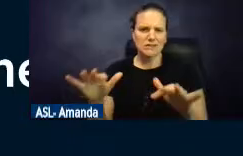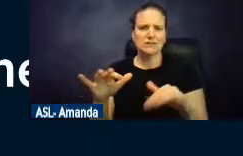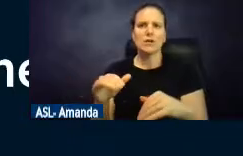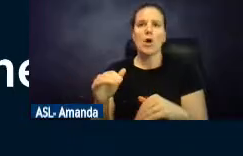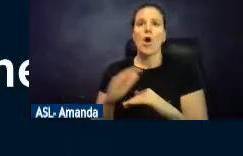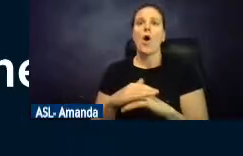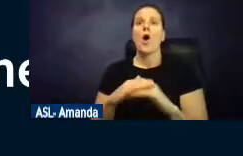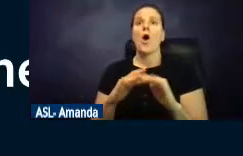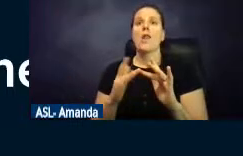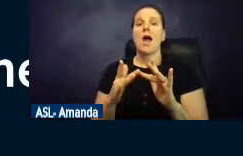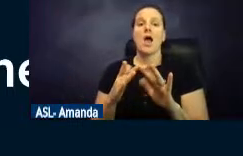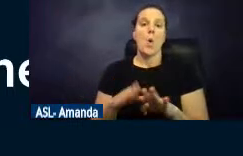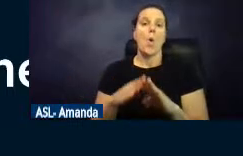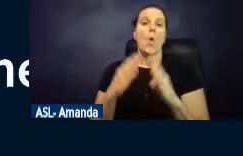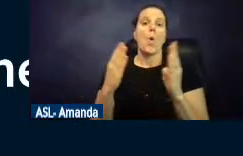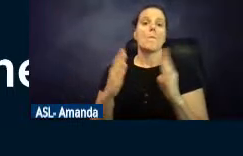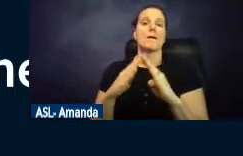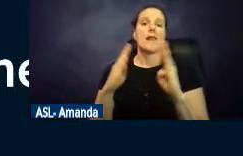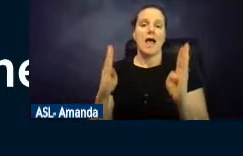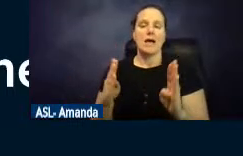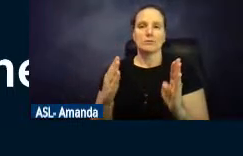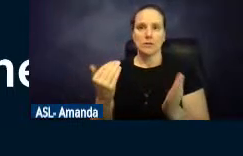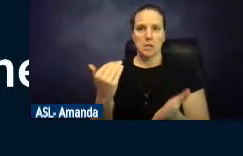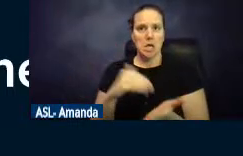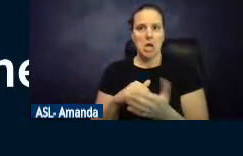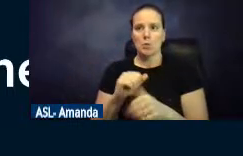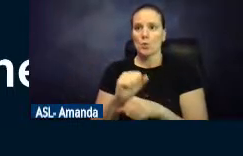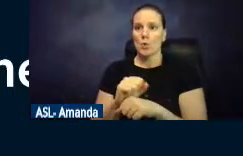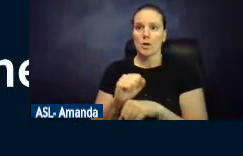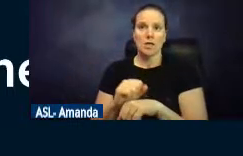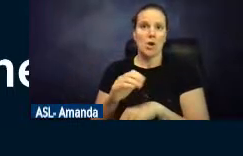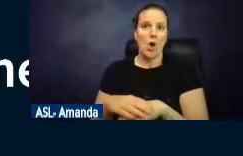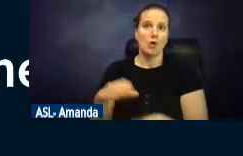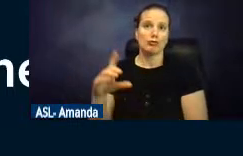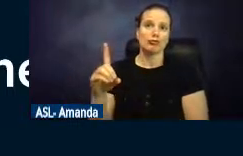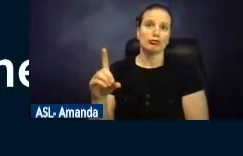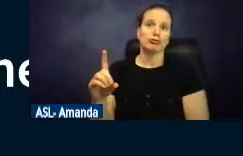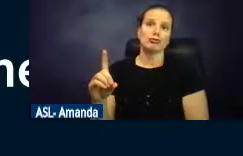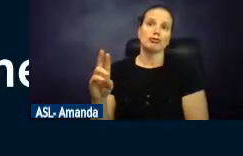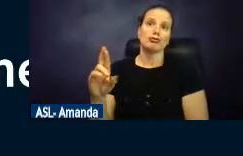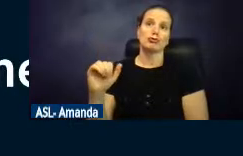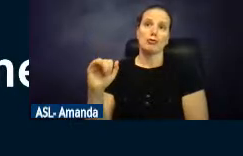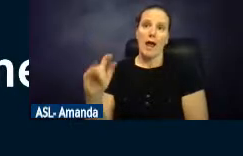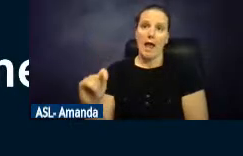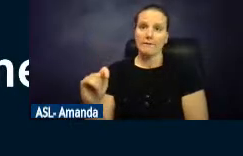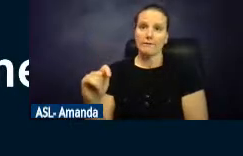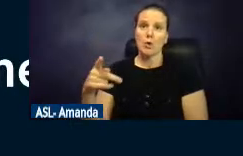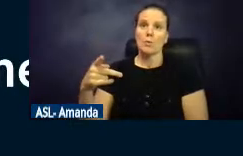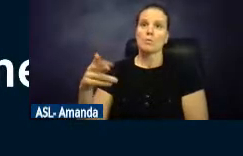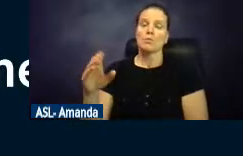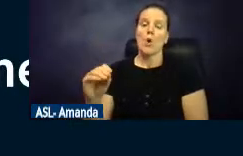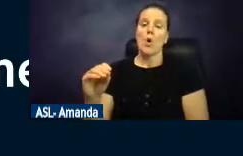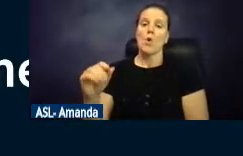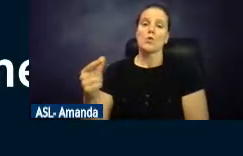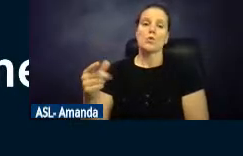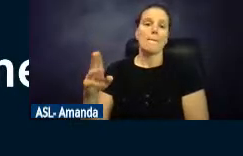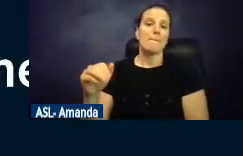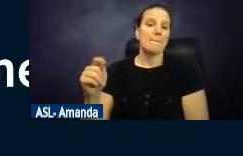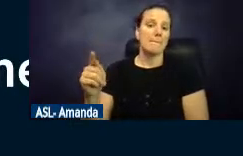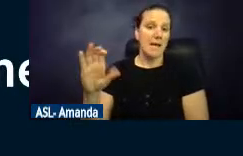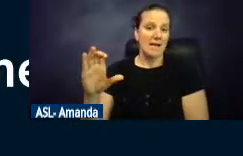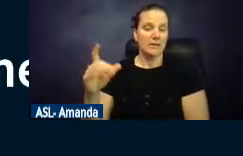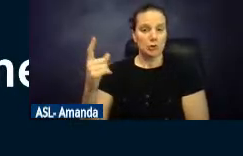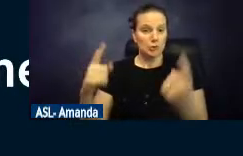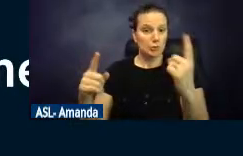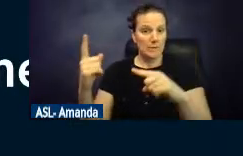open house, and once again, we're working on a draft programmatic agreement to how we will deal with